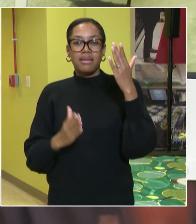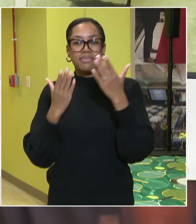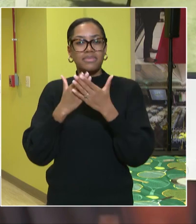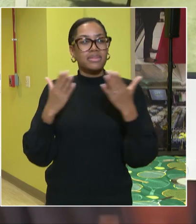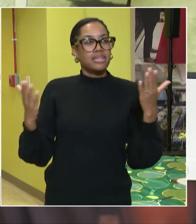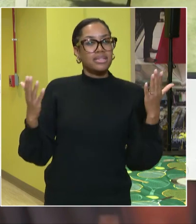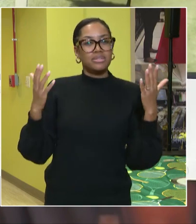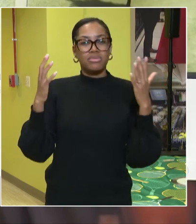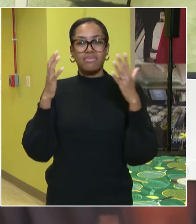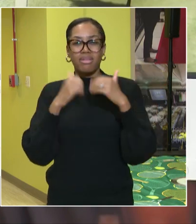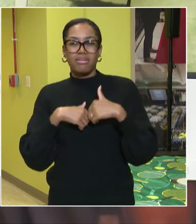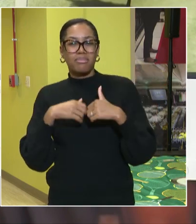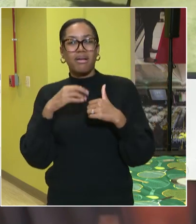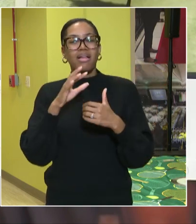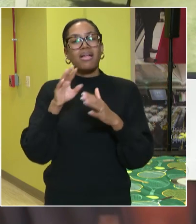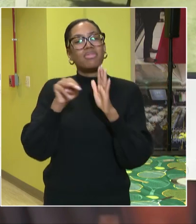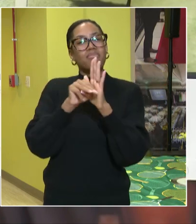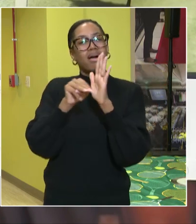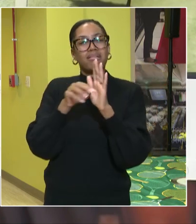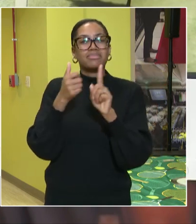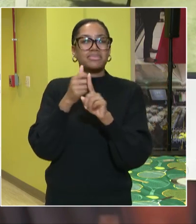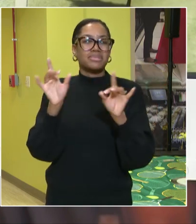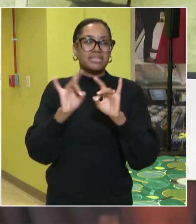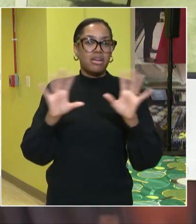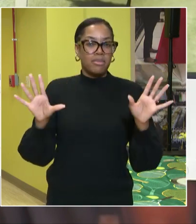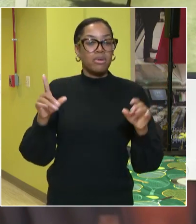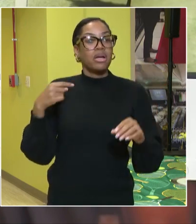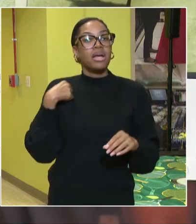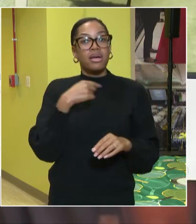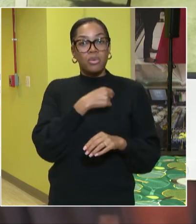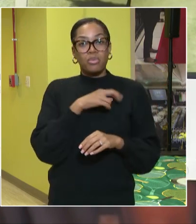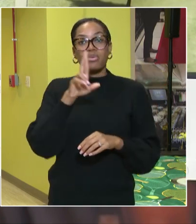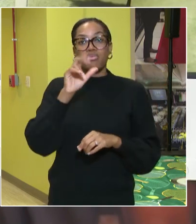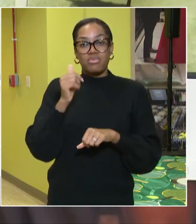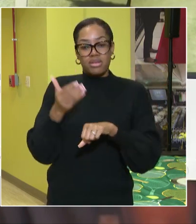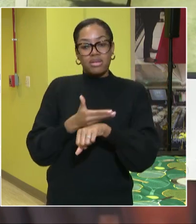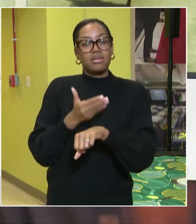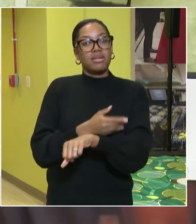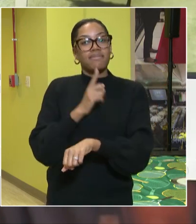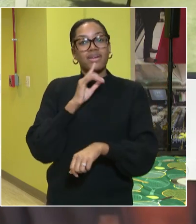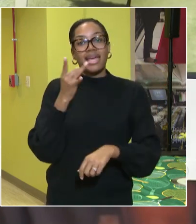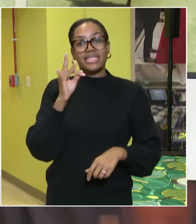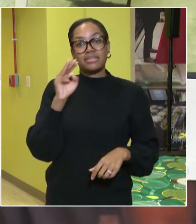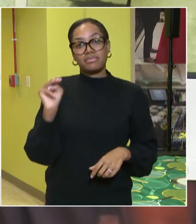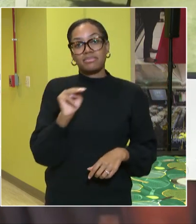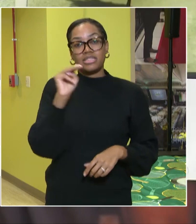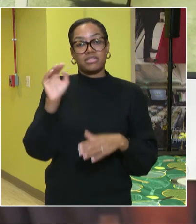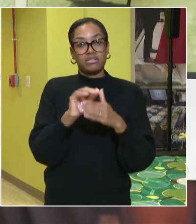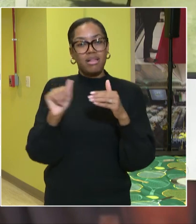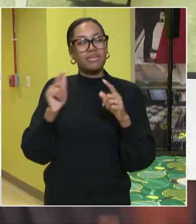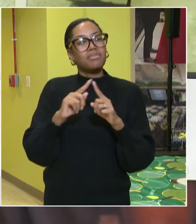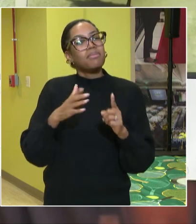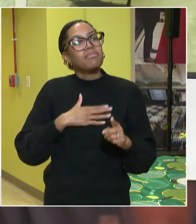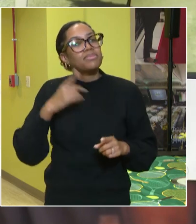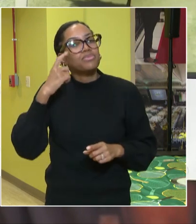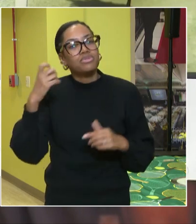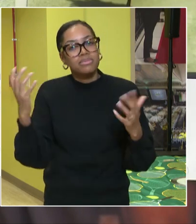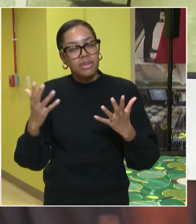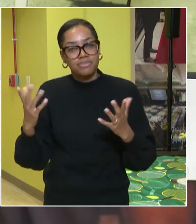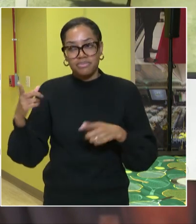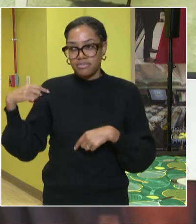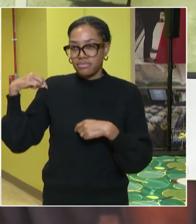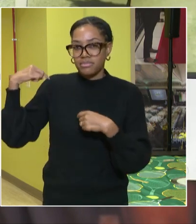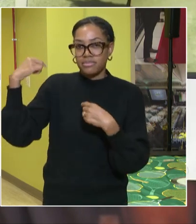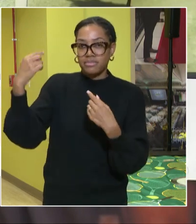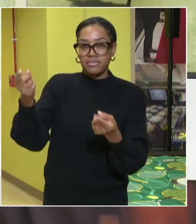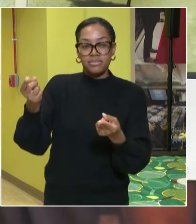was a terrible model, and we renovated it for $18 million. But my dream had always been, now